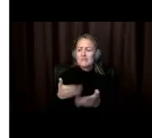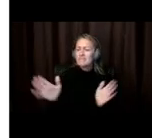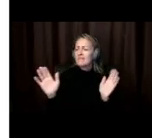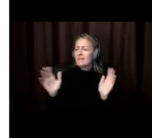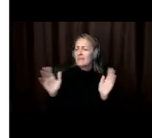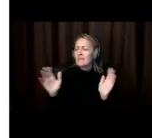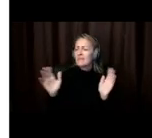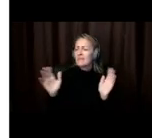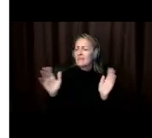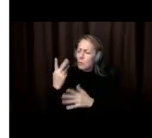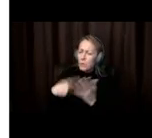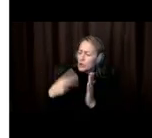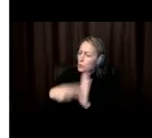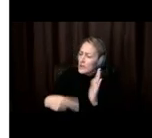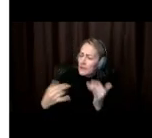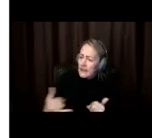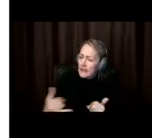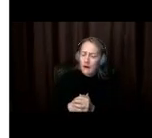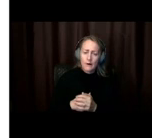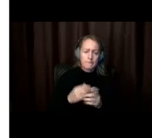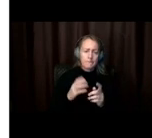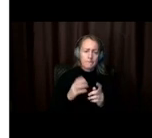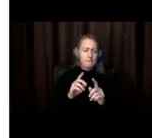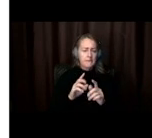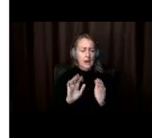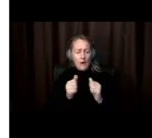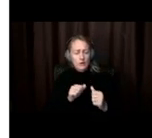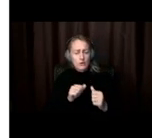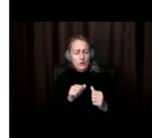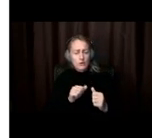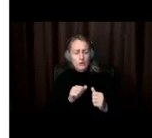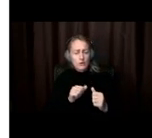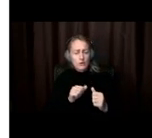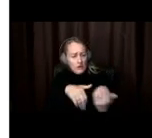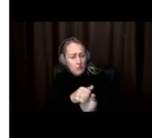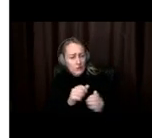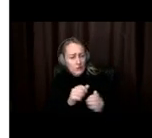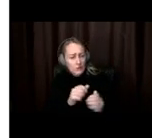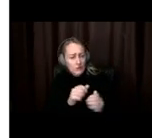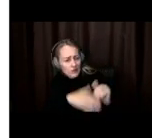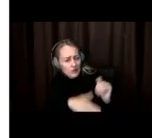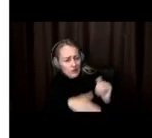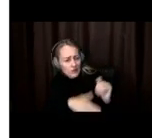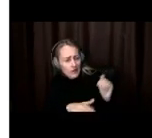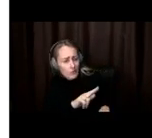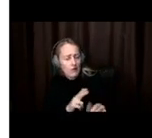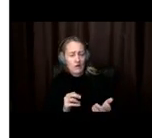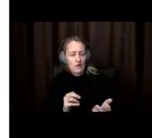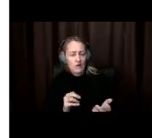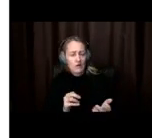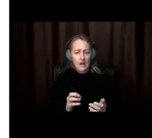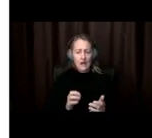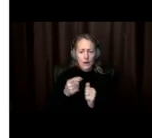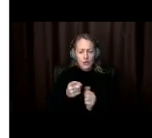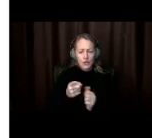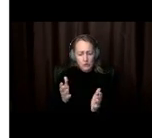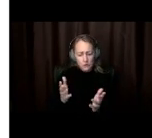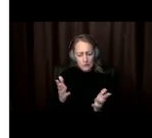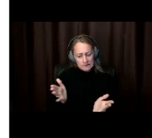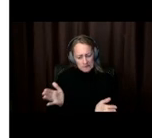interacting differently with families than you normally would? How are you pushing yourself on this racial journey that we're part of, okay?